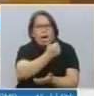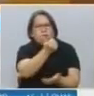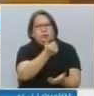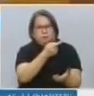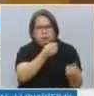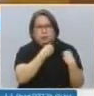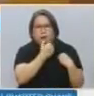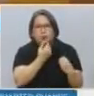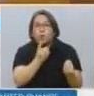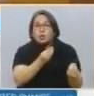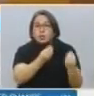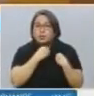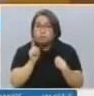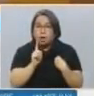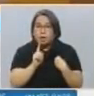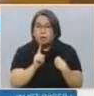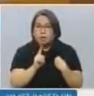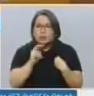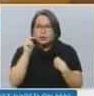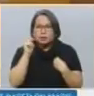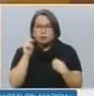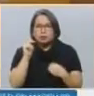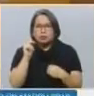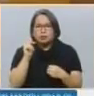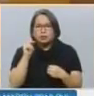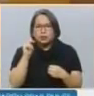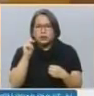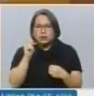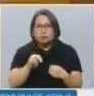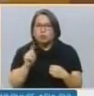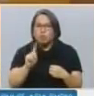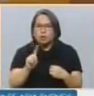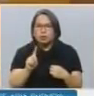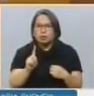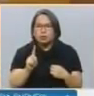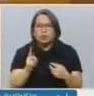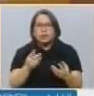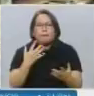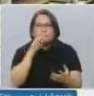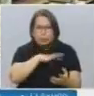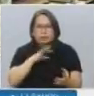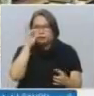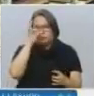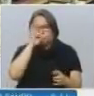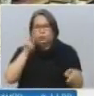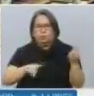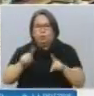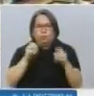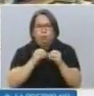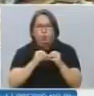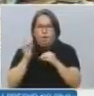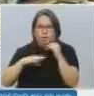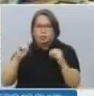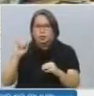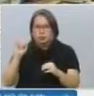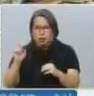Give me what needs to be given to my countrymen. To the